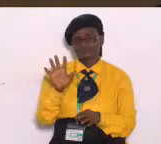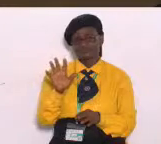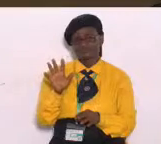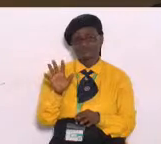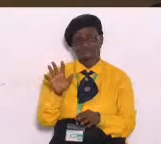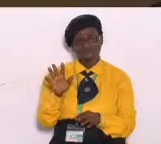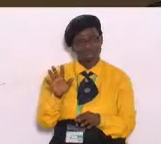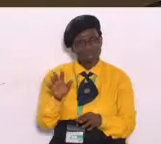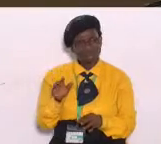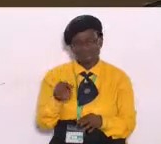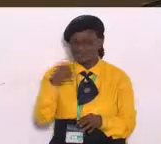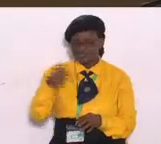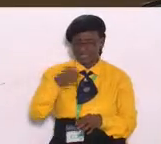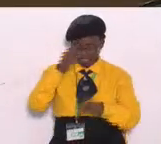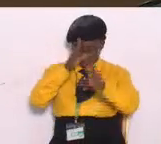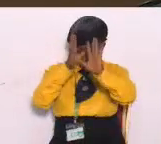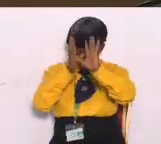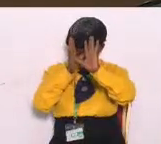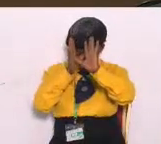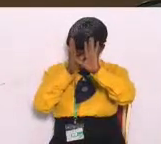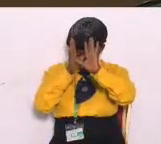five. Say, Father,